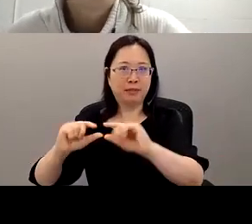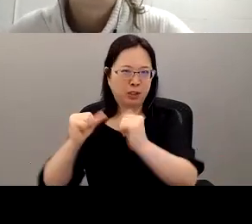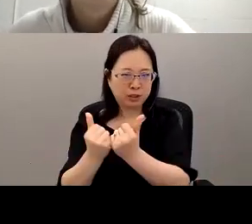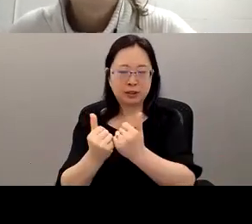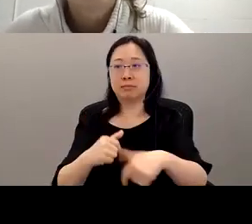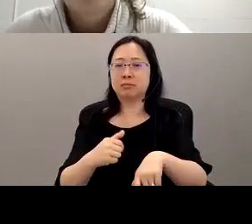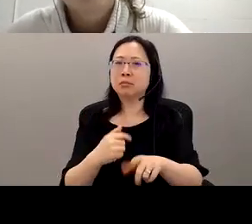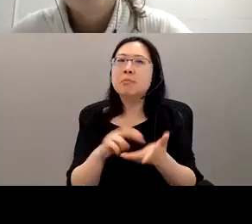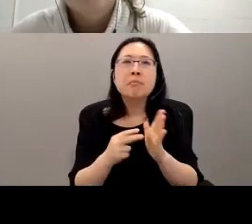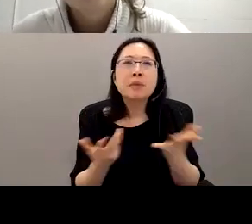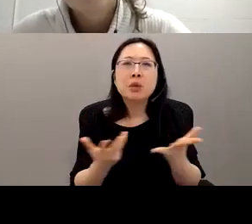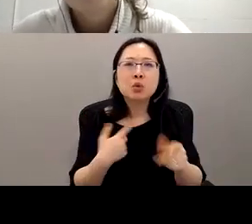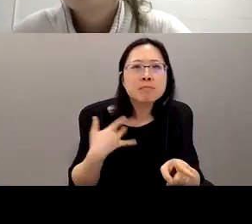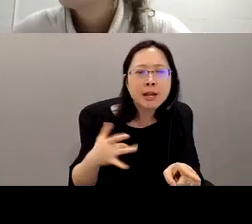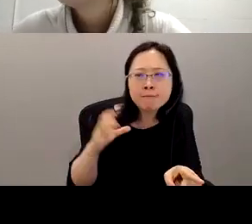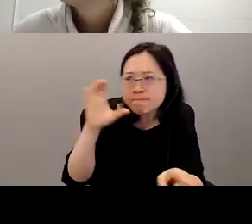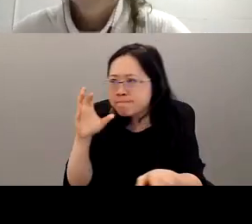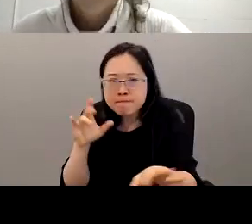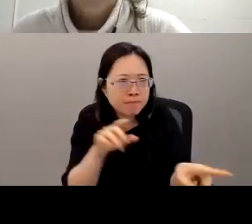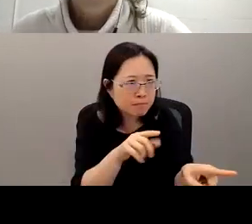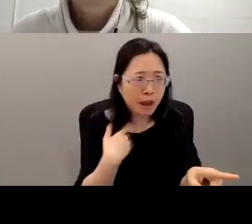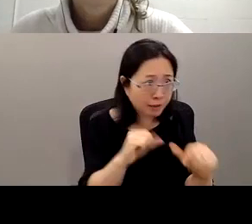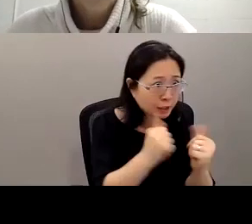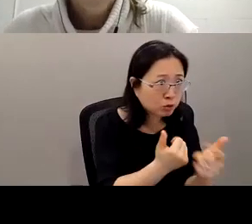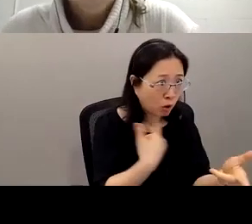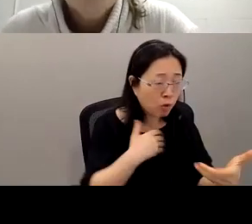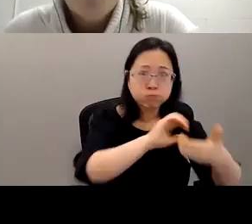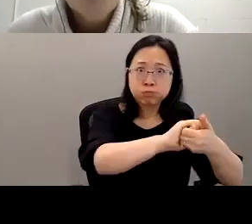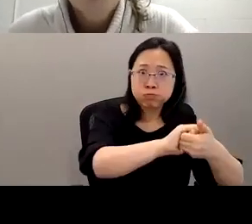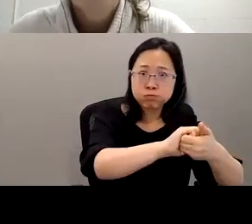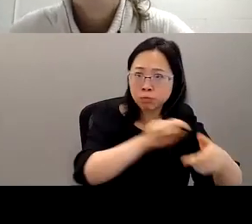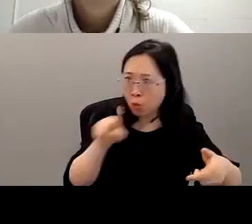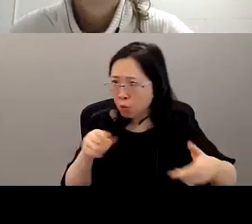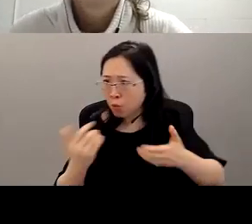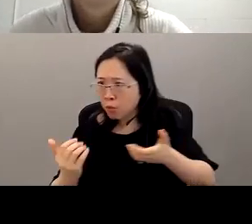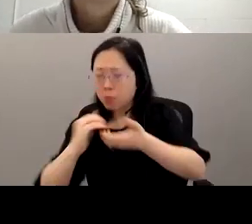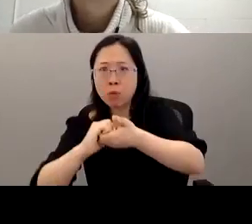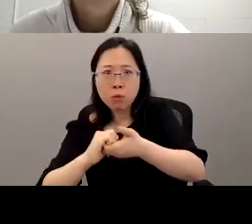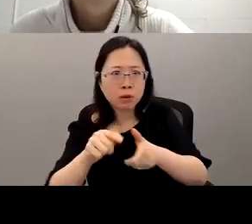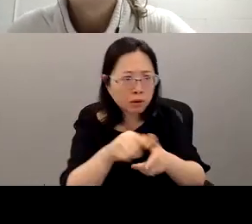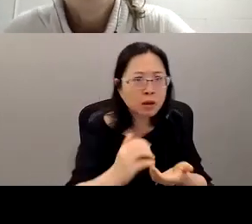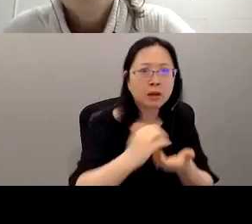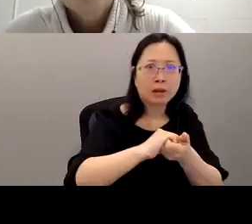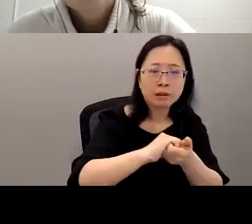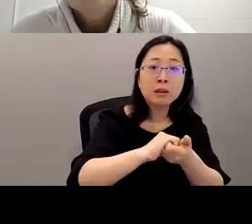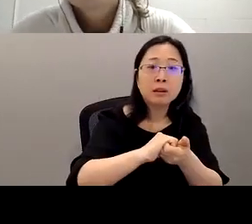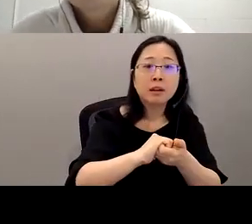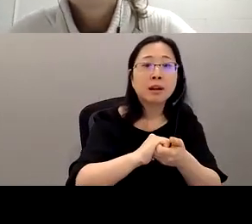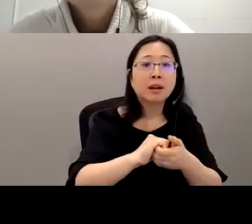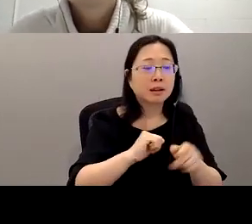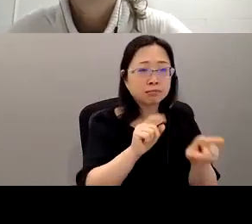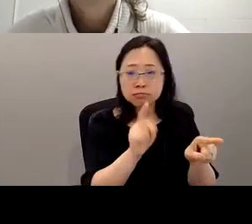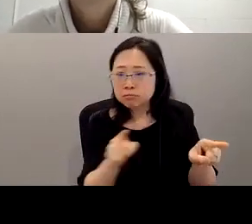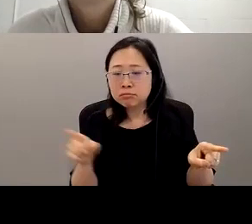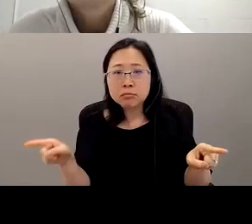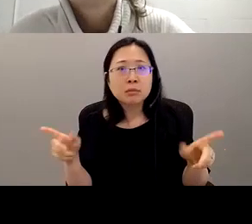partnerships with other community organizations. We're always looking to partner with the community of folks